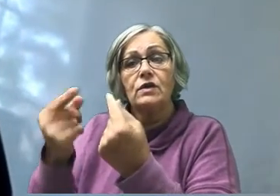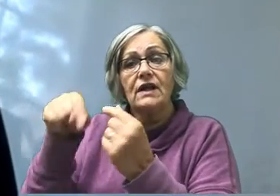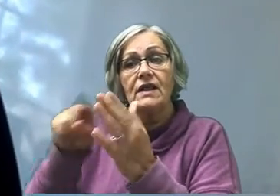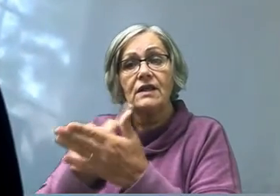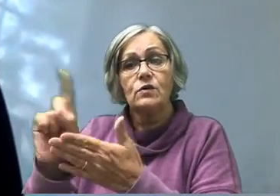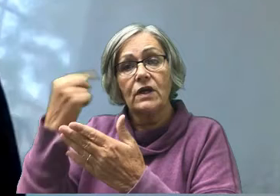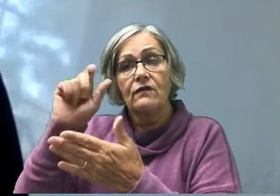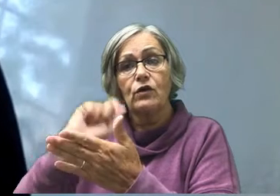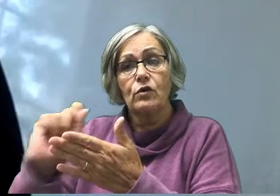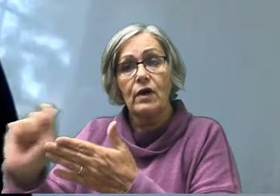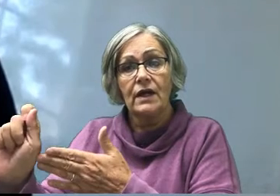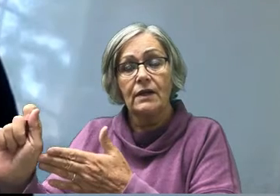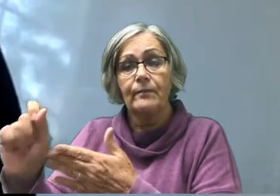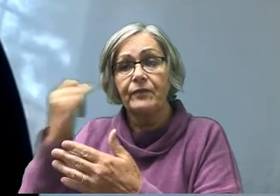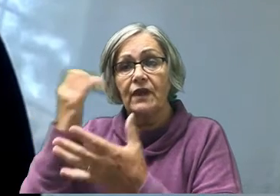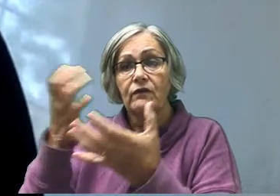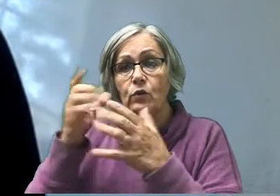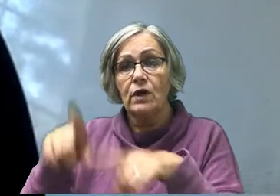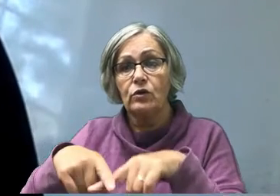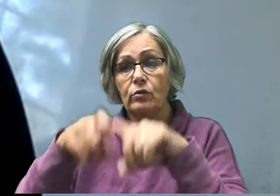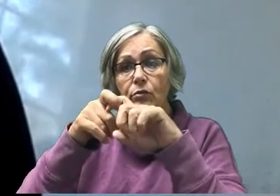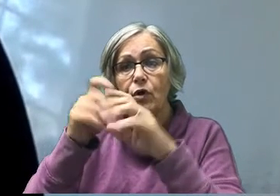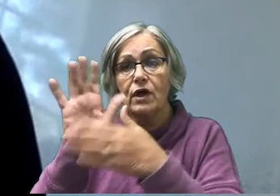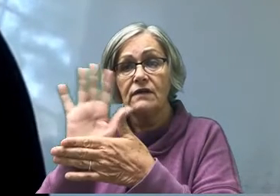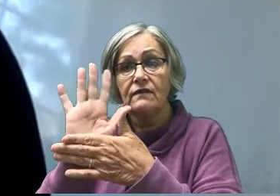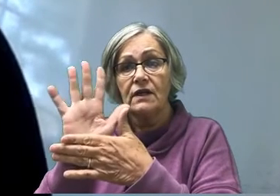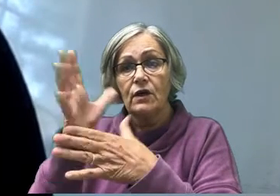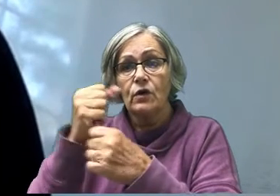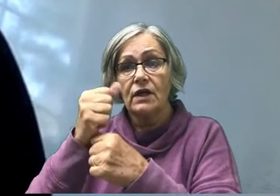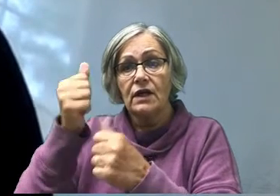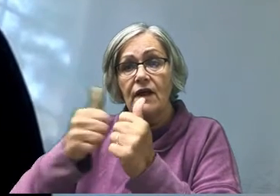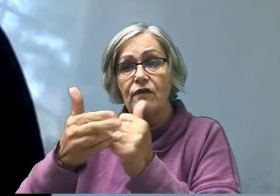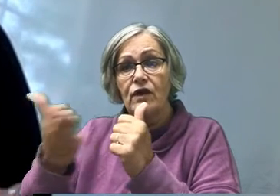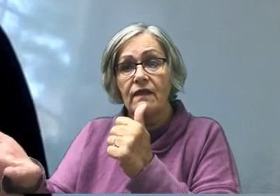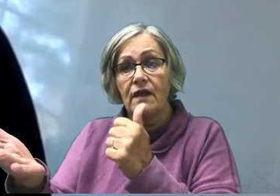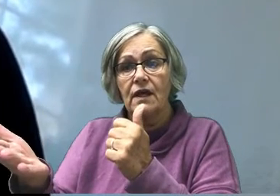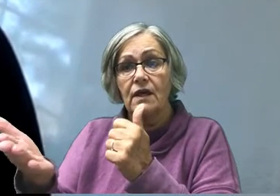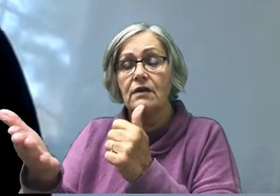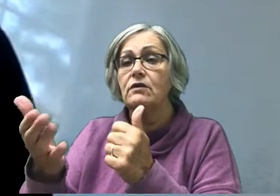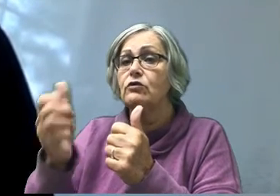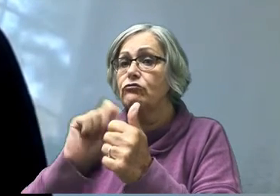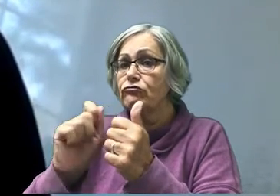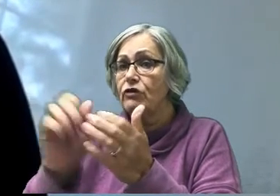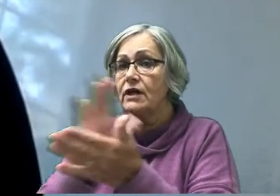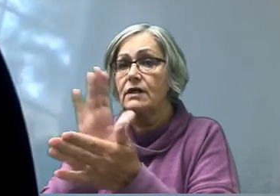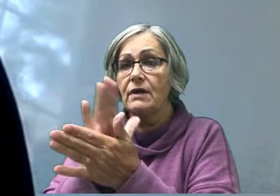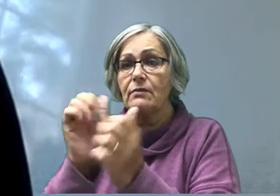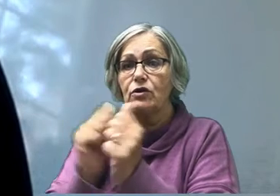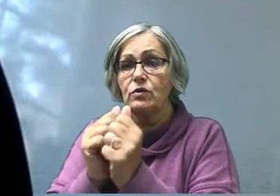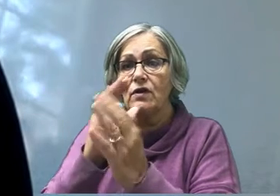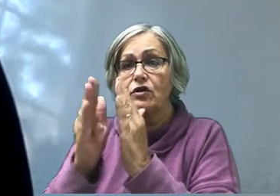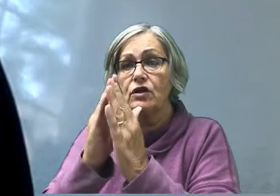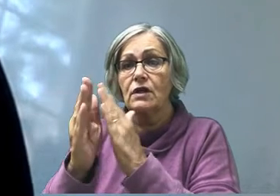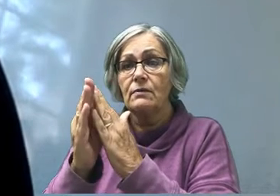done for writing this week. Okay, so if you want to pause the video, get all your writing papers that you've done this week with